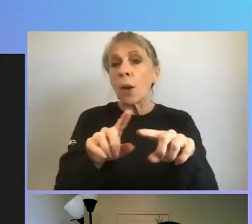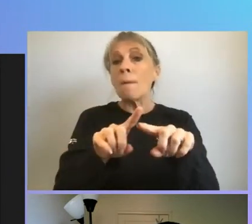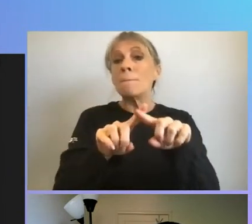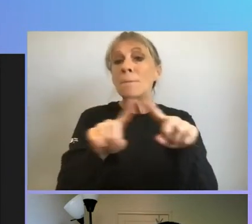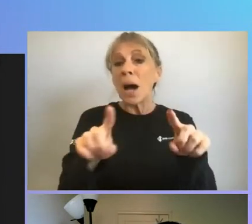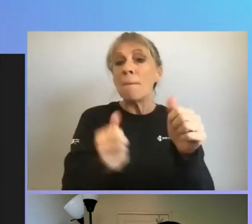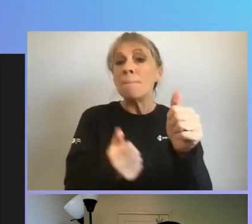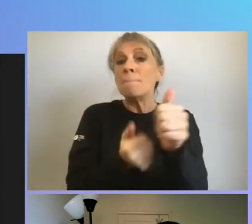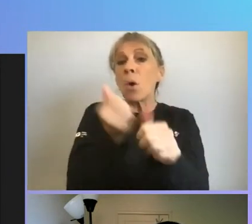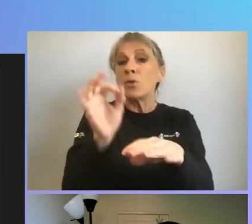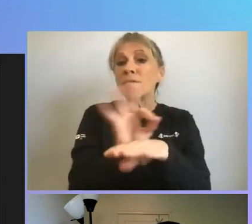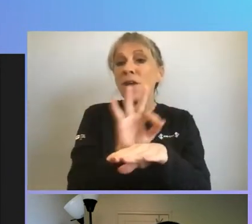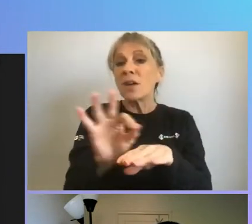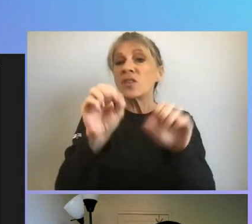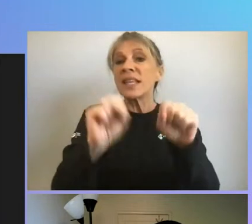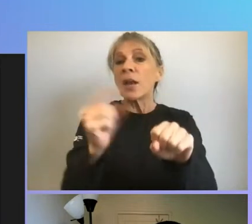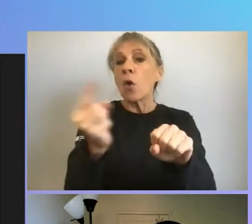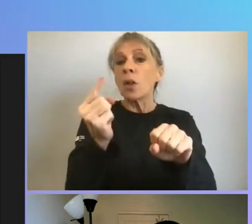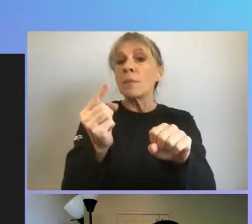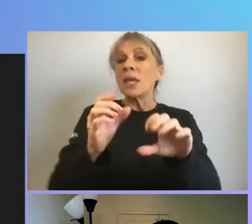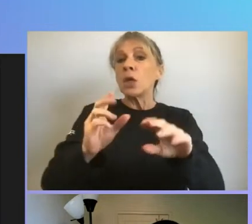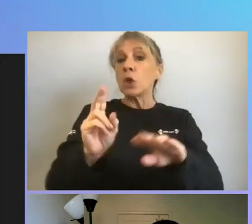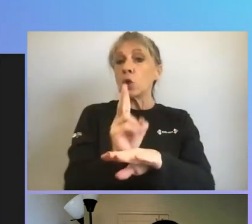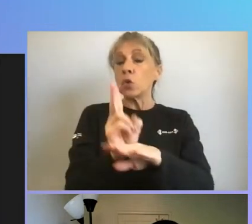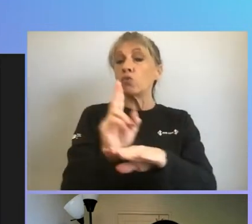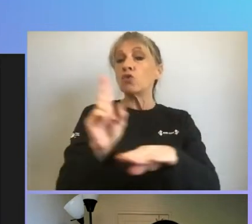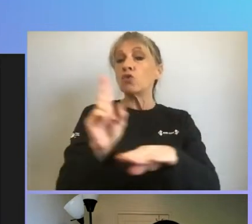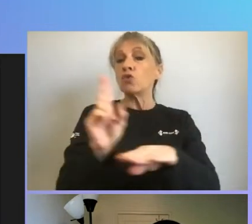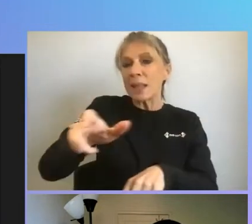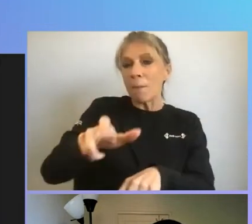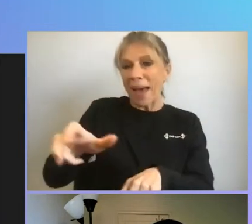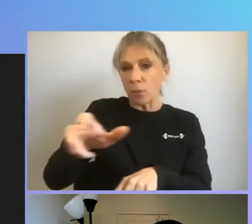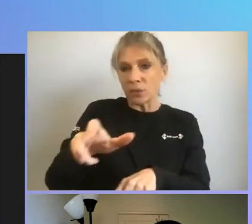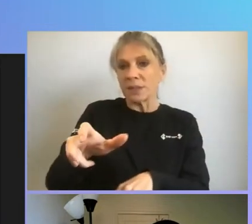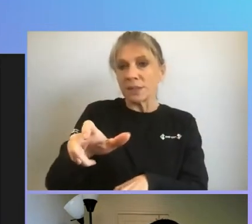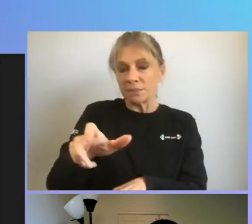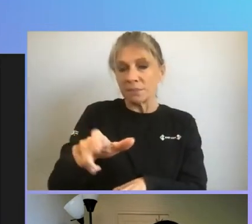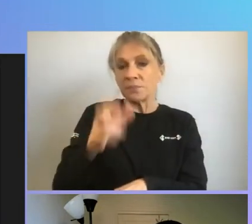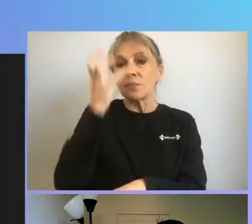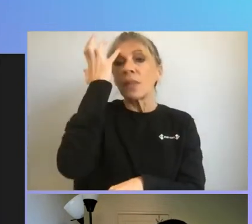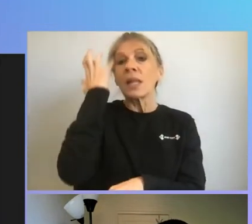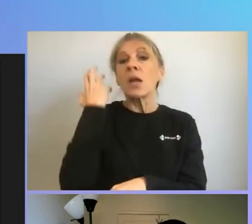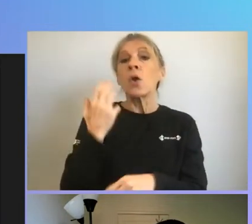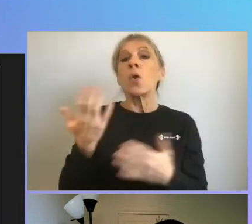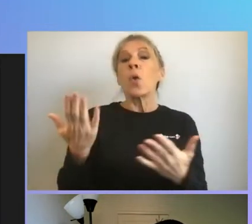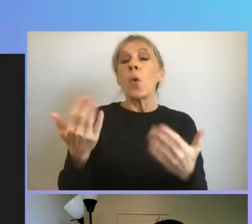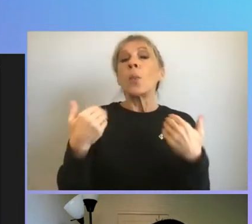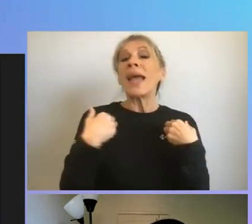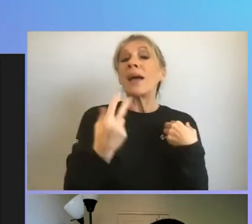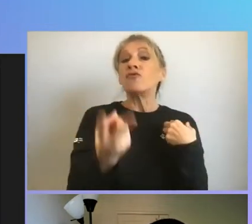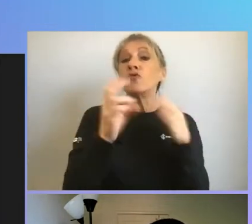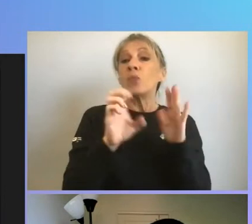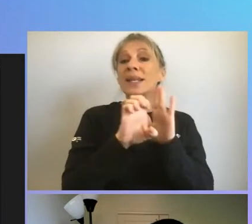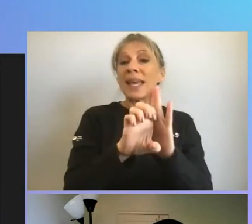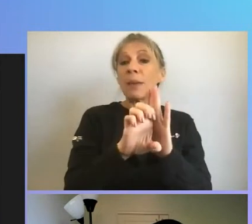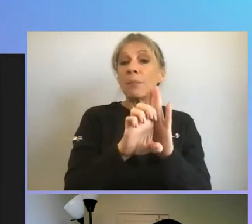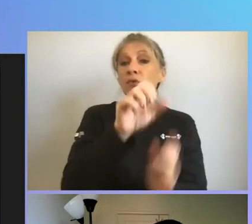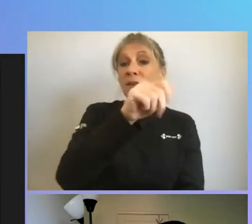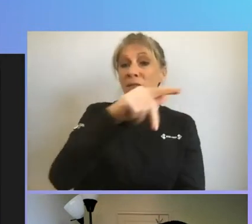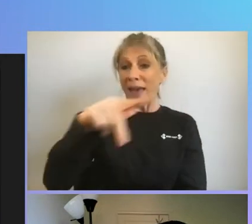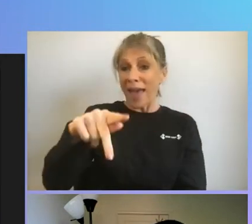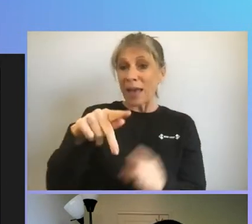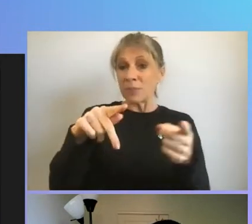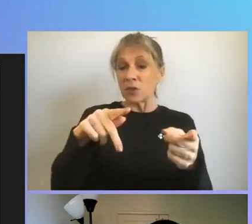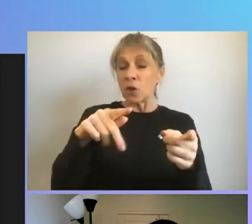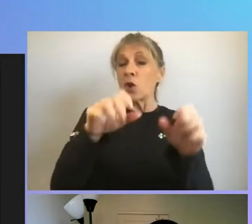most functions can only be performed using a mouse. So we have two examples of applications here. You